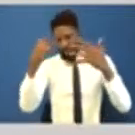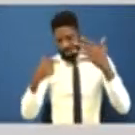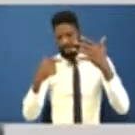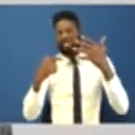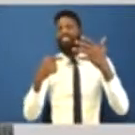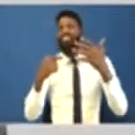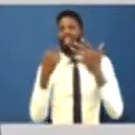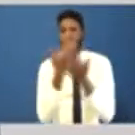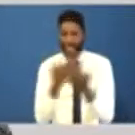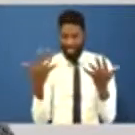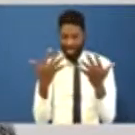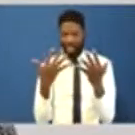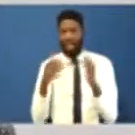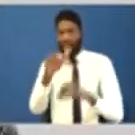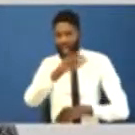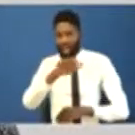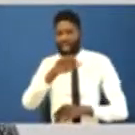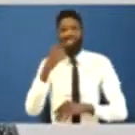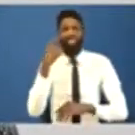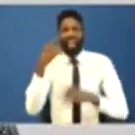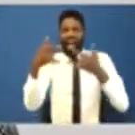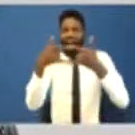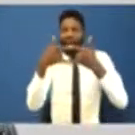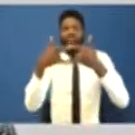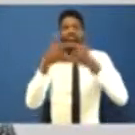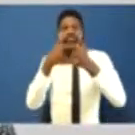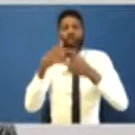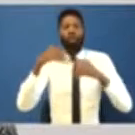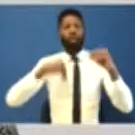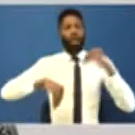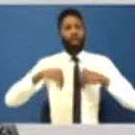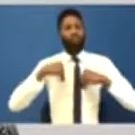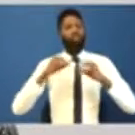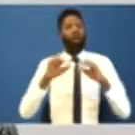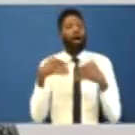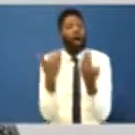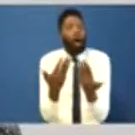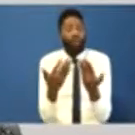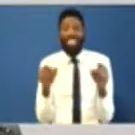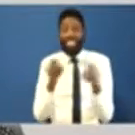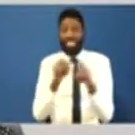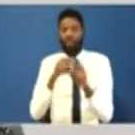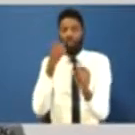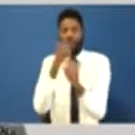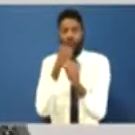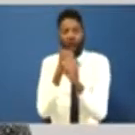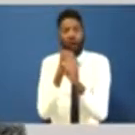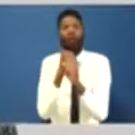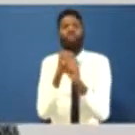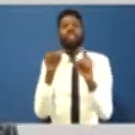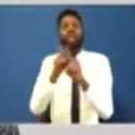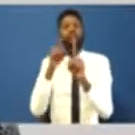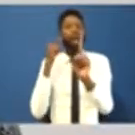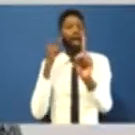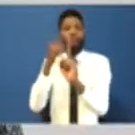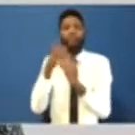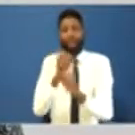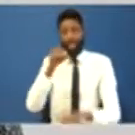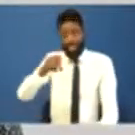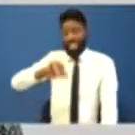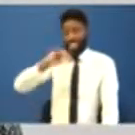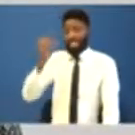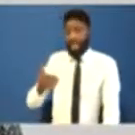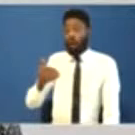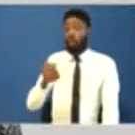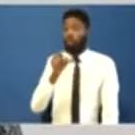terms of uh closing those types of corruption and working towards making this city a